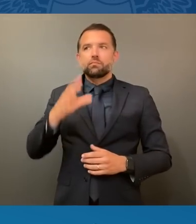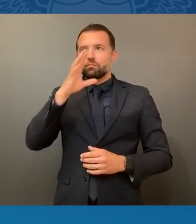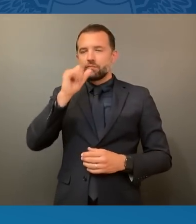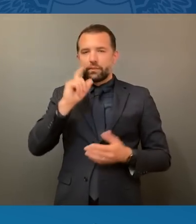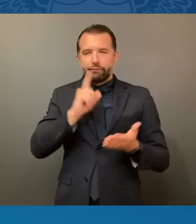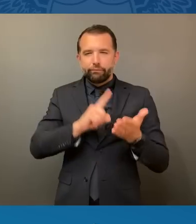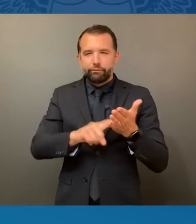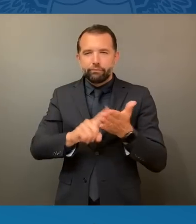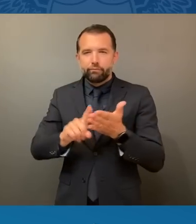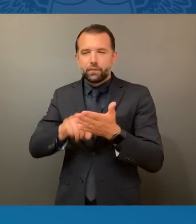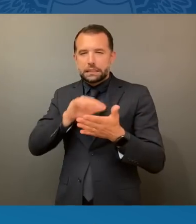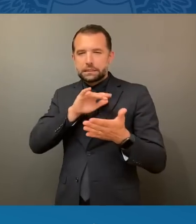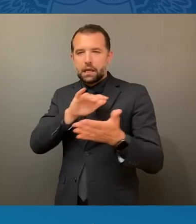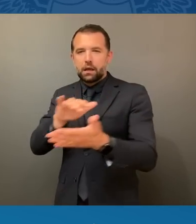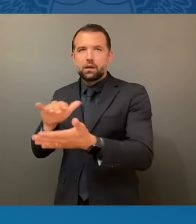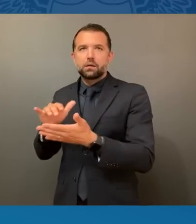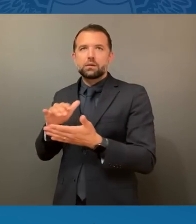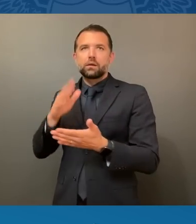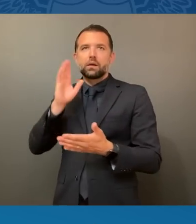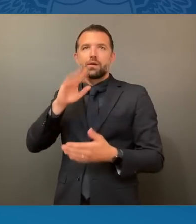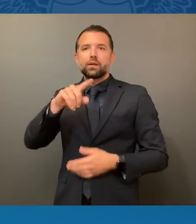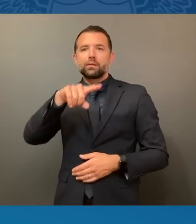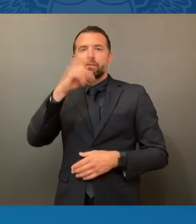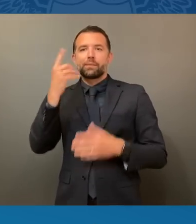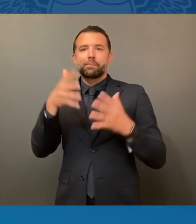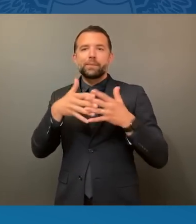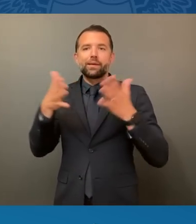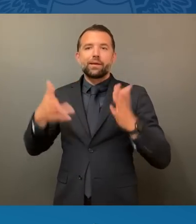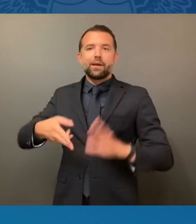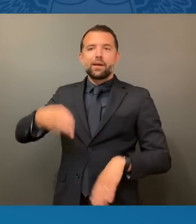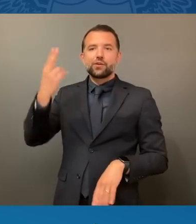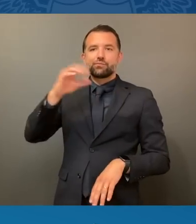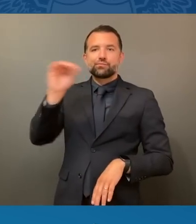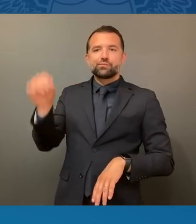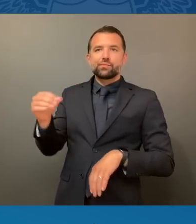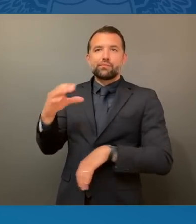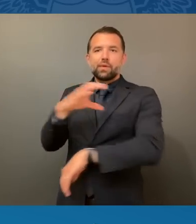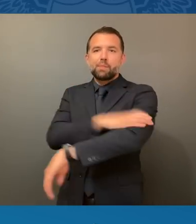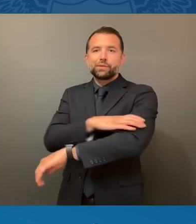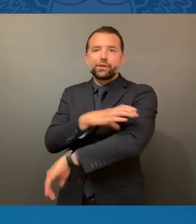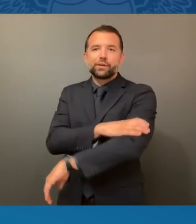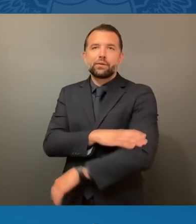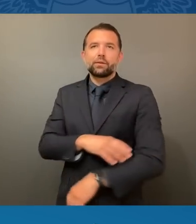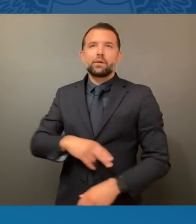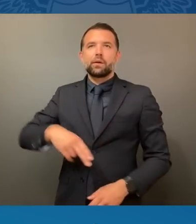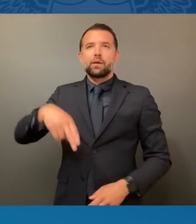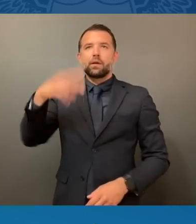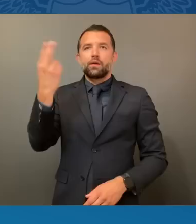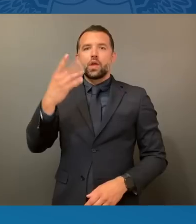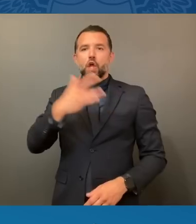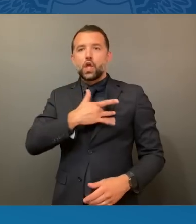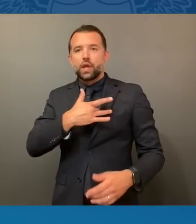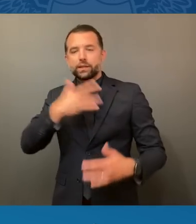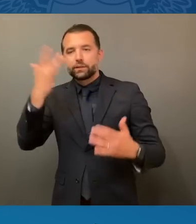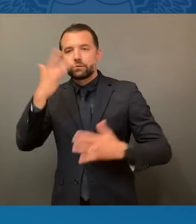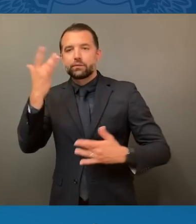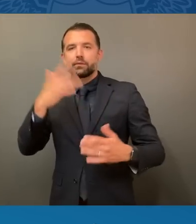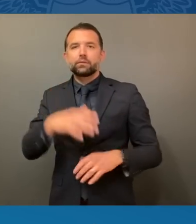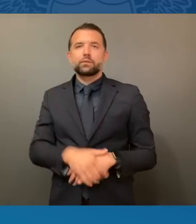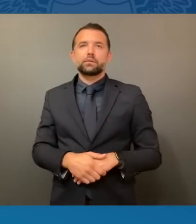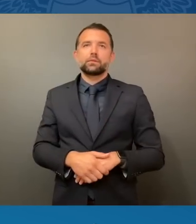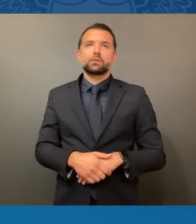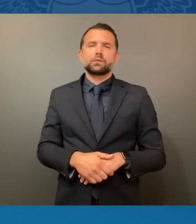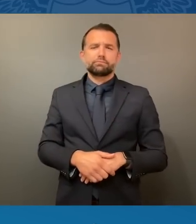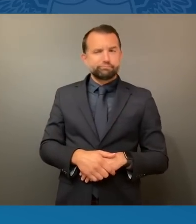would say, oh, Black Americans genetically have high rates of high blood pressure and heart disease. And then studies were done,